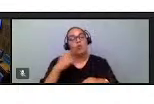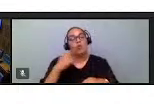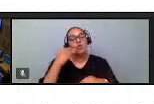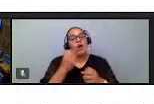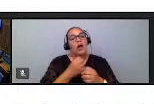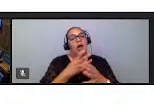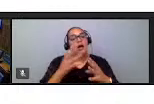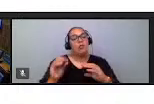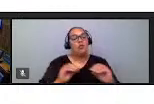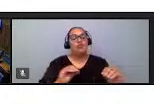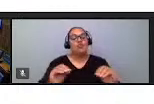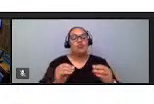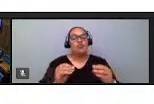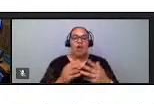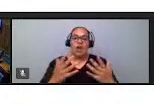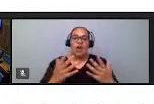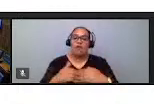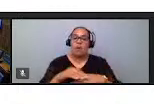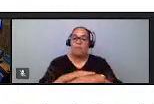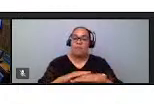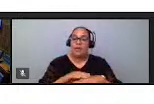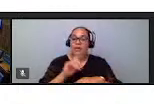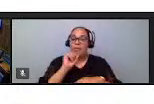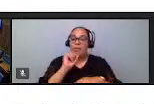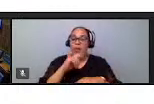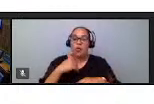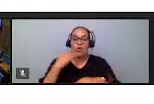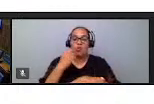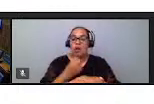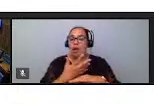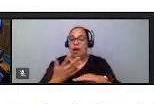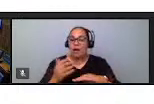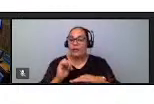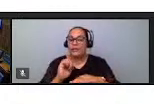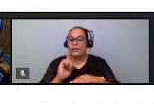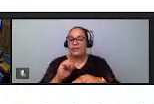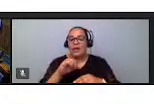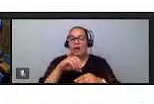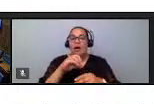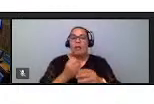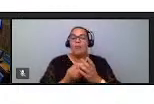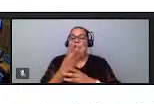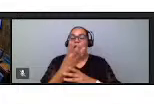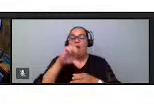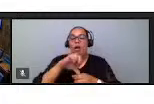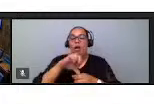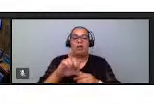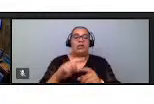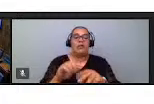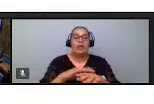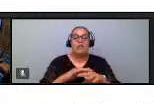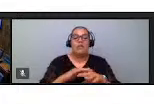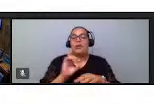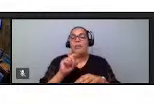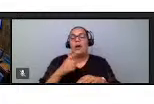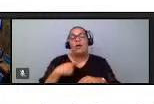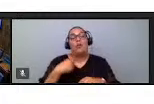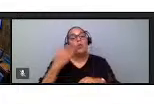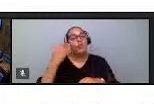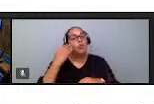cargo moves from the basis of what we know how many Orchards were planted from the basis of what we